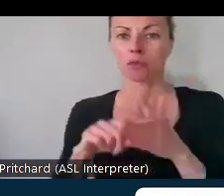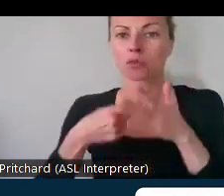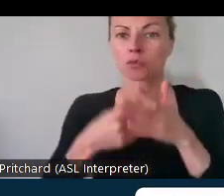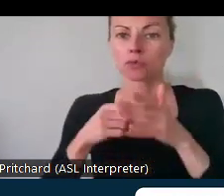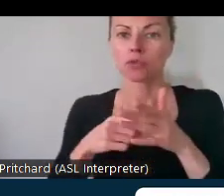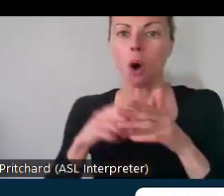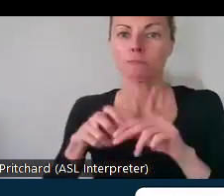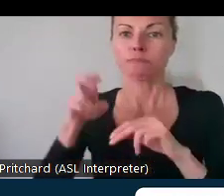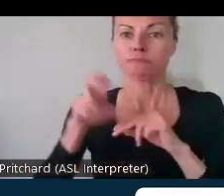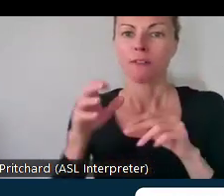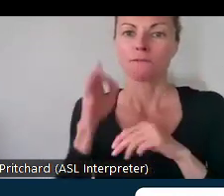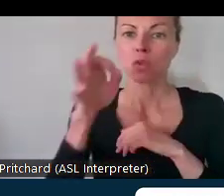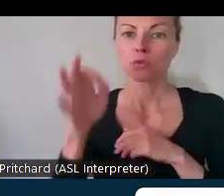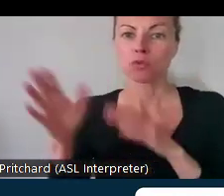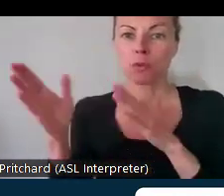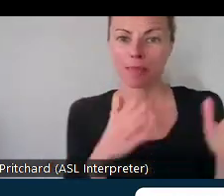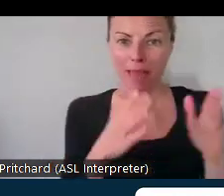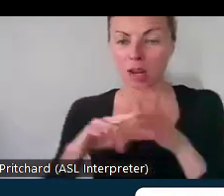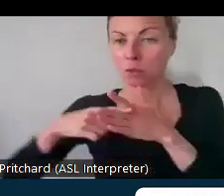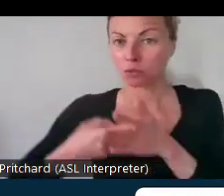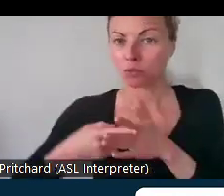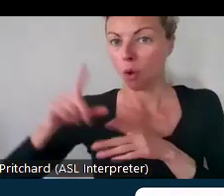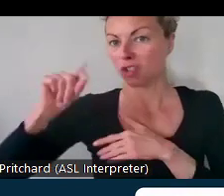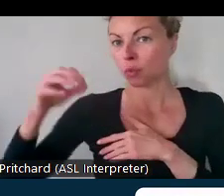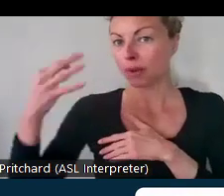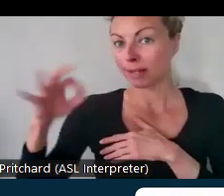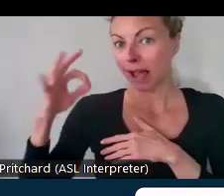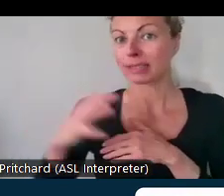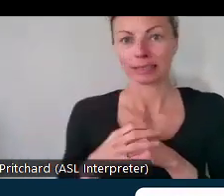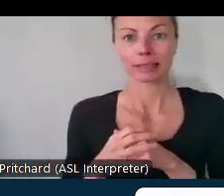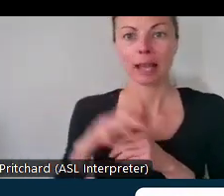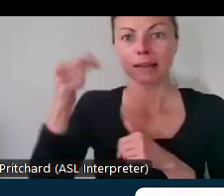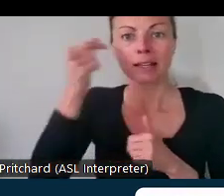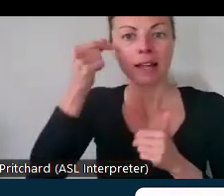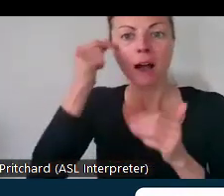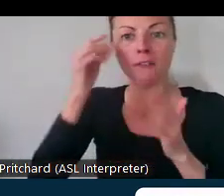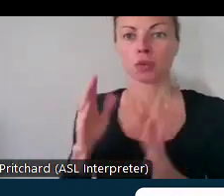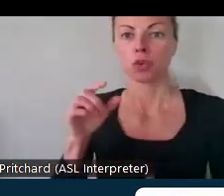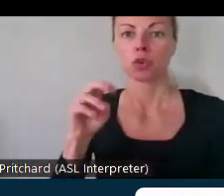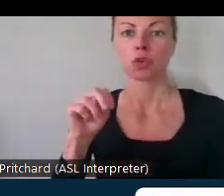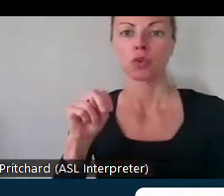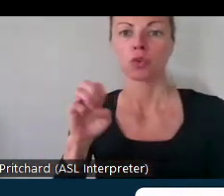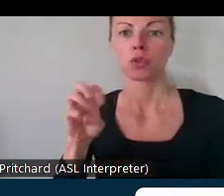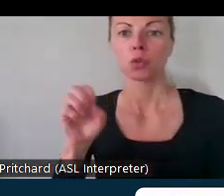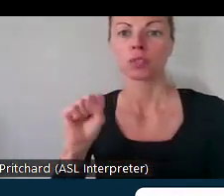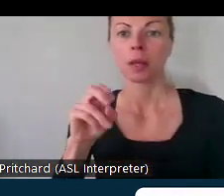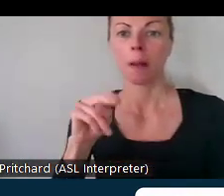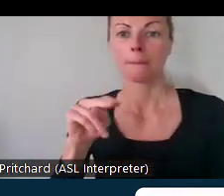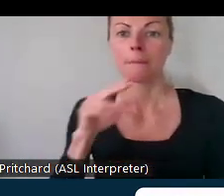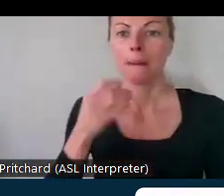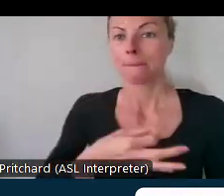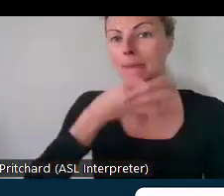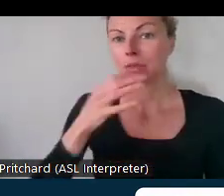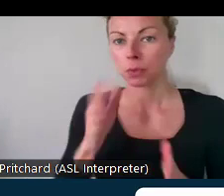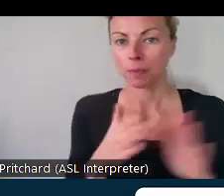planning that started in 2019 with Governor Newsom's Master Plan for Aging and continued